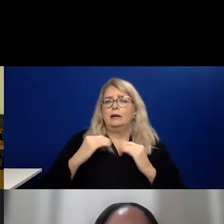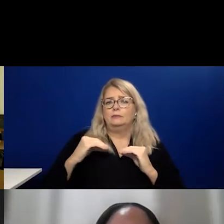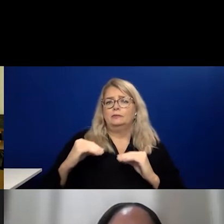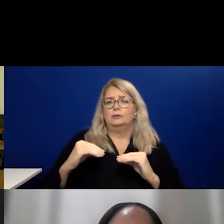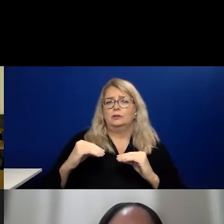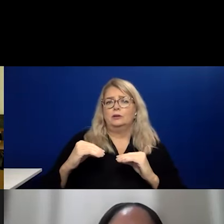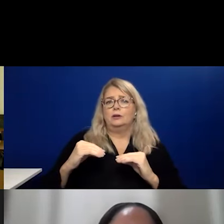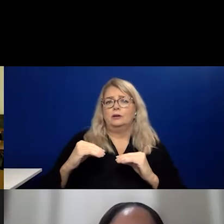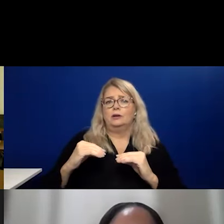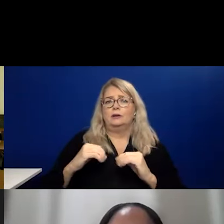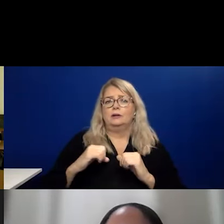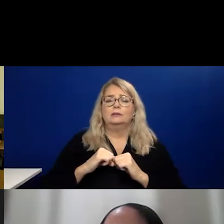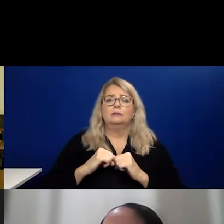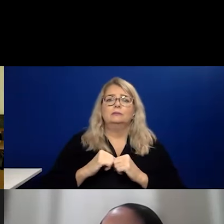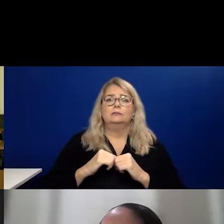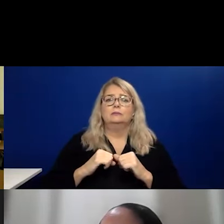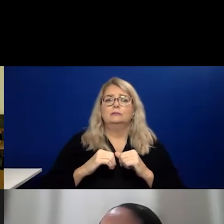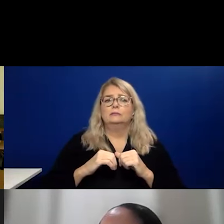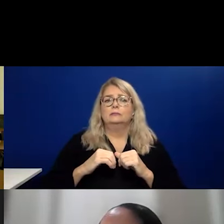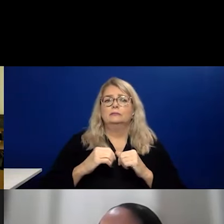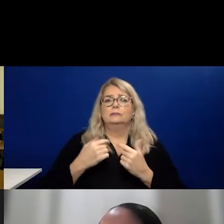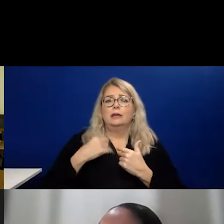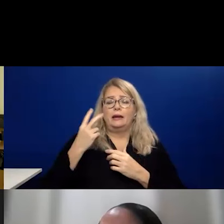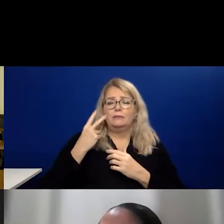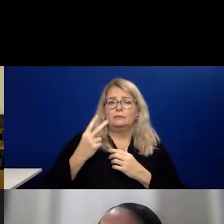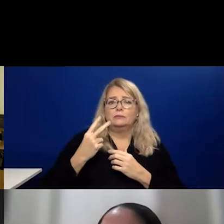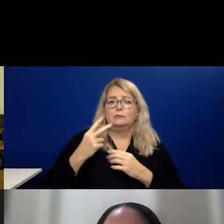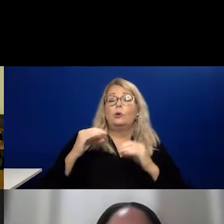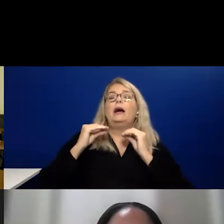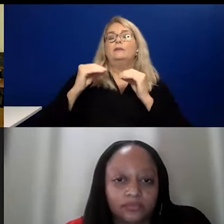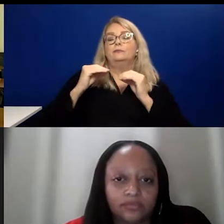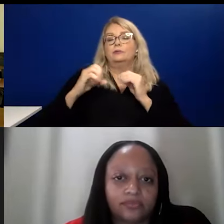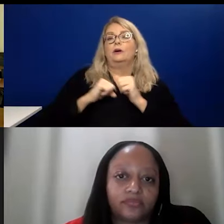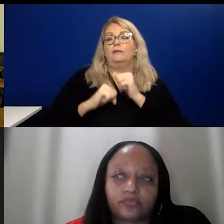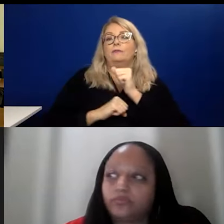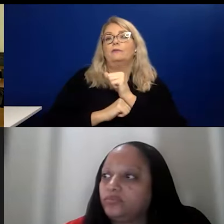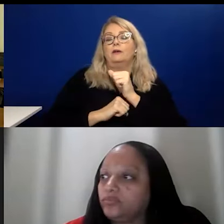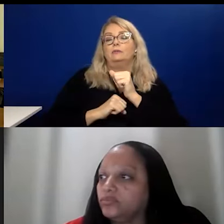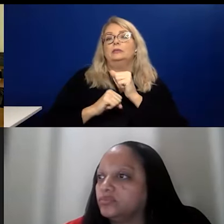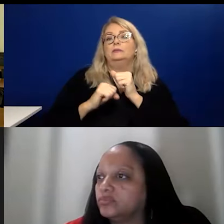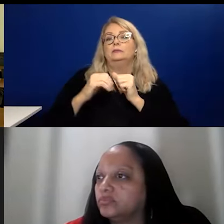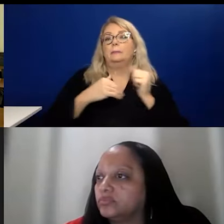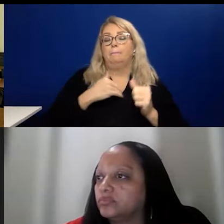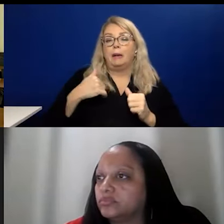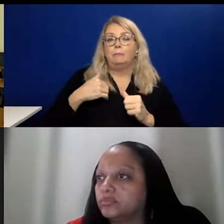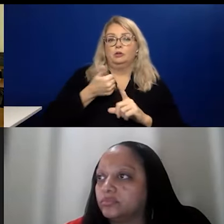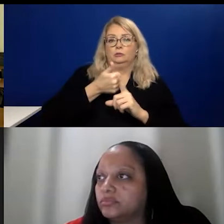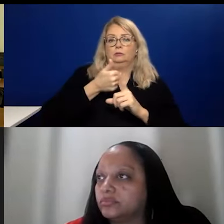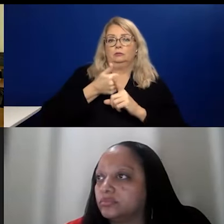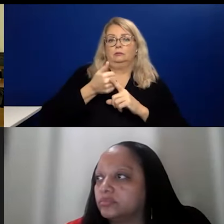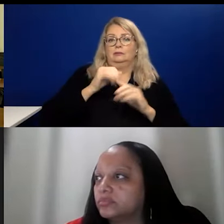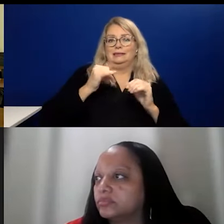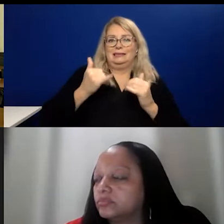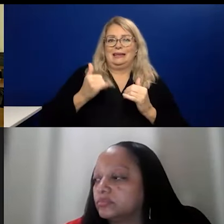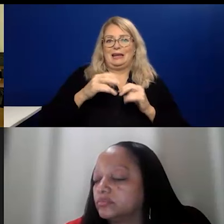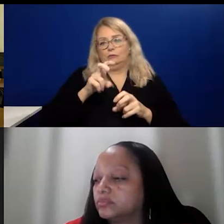family members that are moving into the health field, and they're really trying to kind